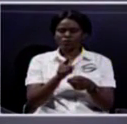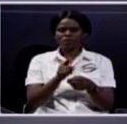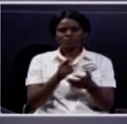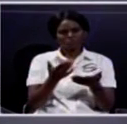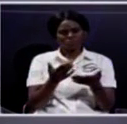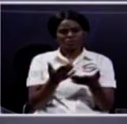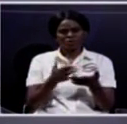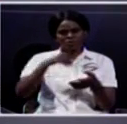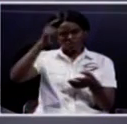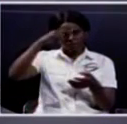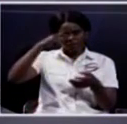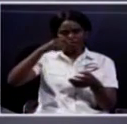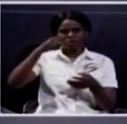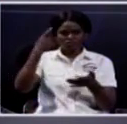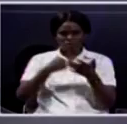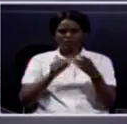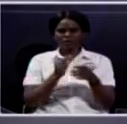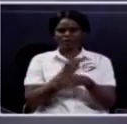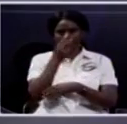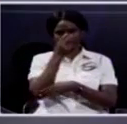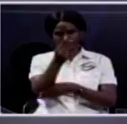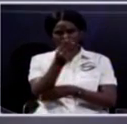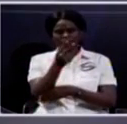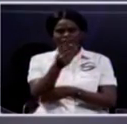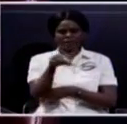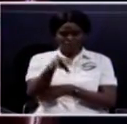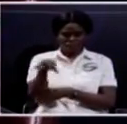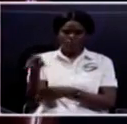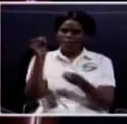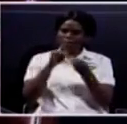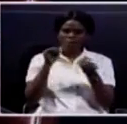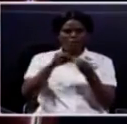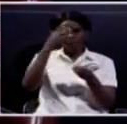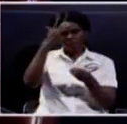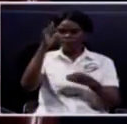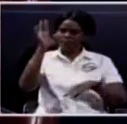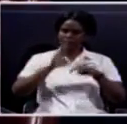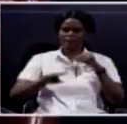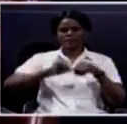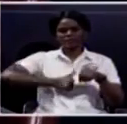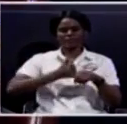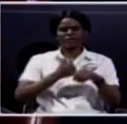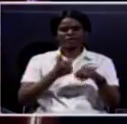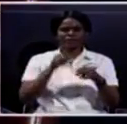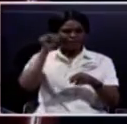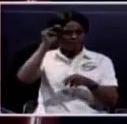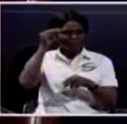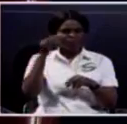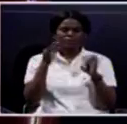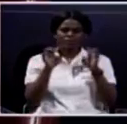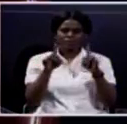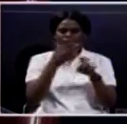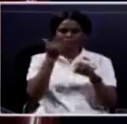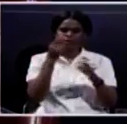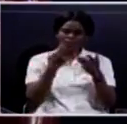ancestors. And from what we are seeing beyond, our children will be more intelligent than ourselves. So as Minister of Education, we